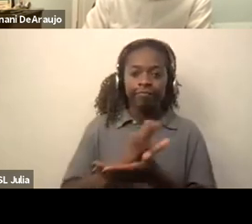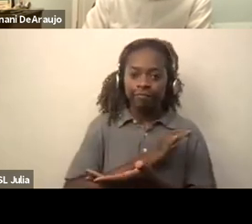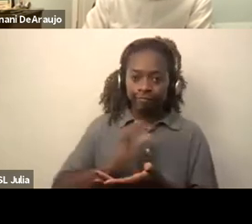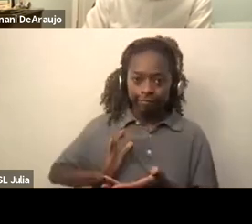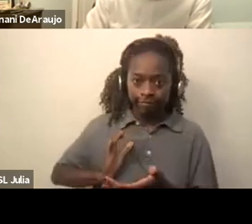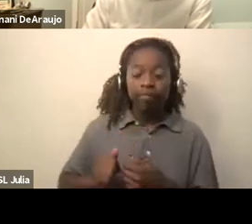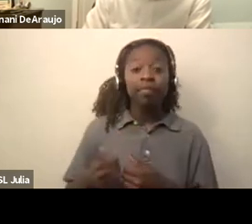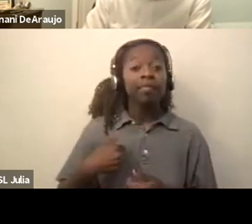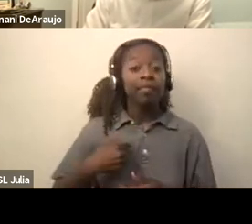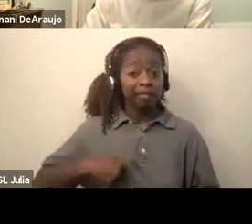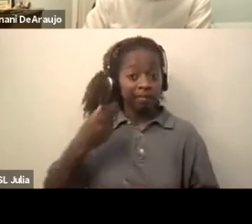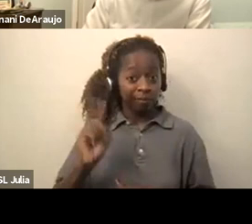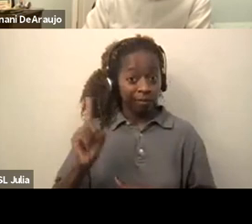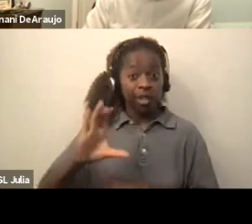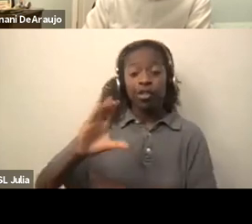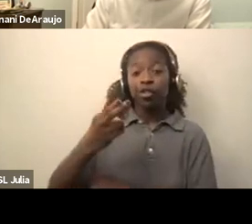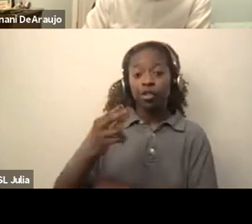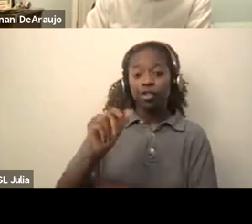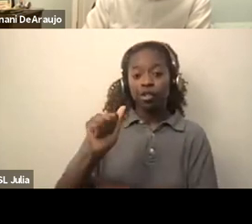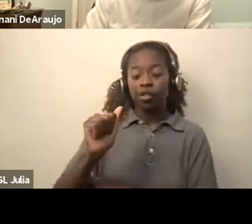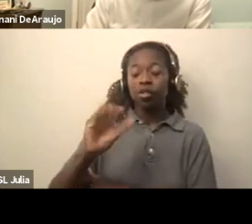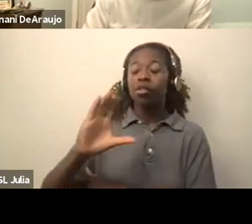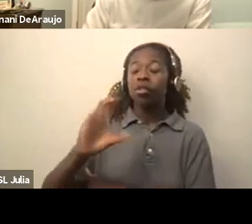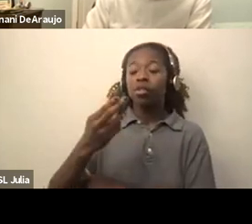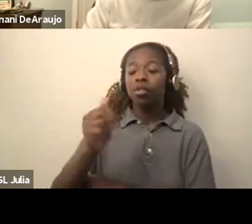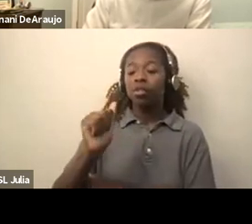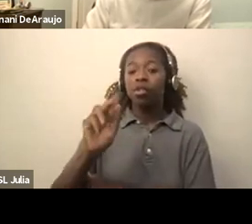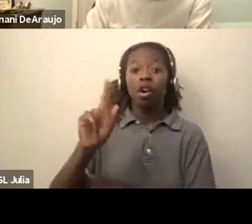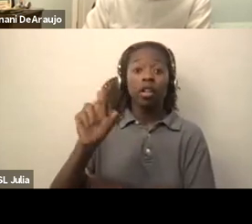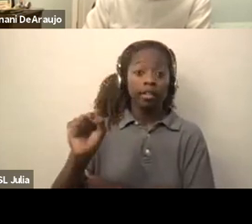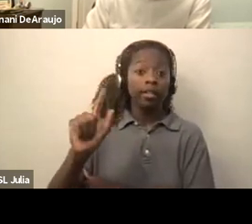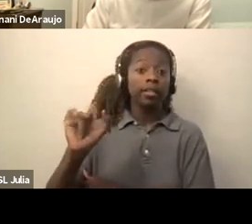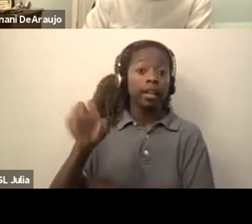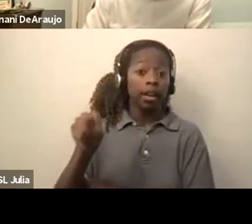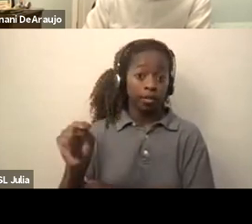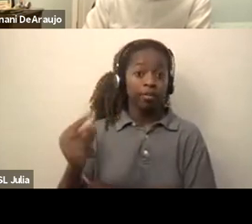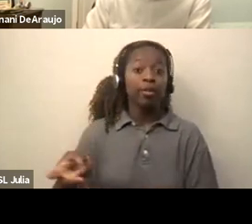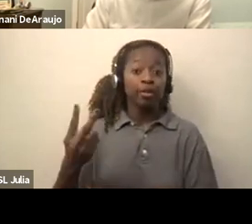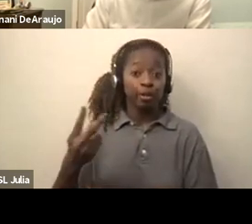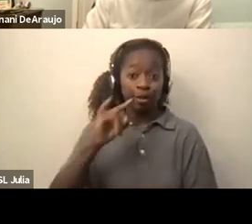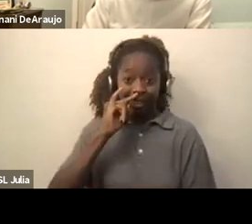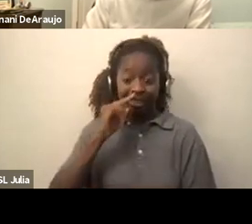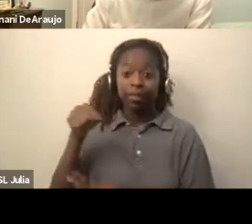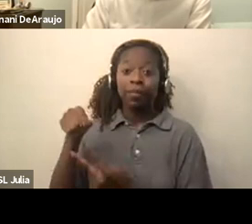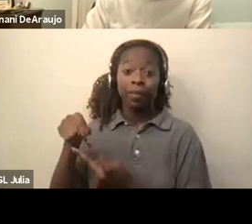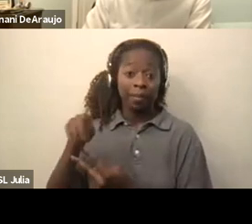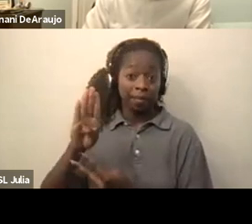charlestown resident i have two wonderful boys one at bls and one at the warren prescott